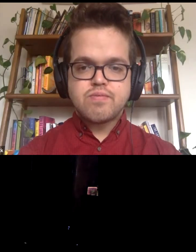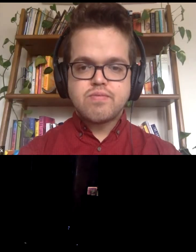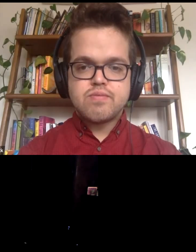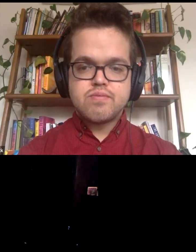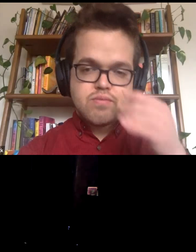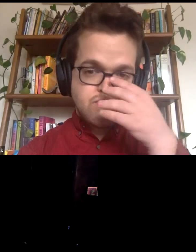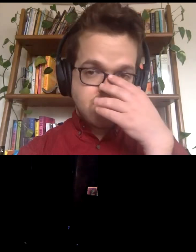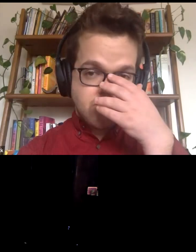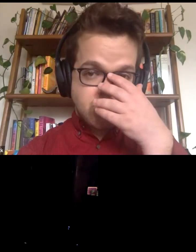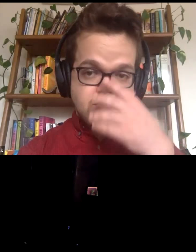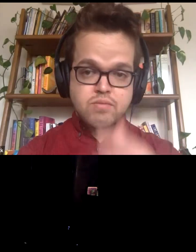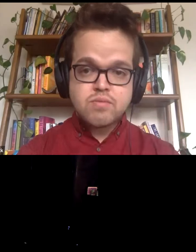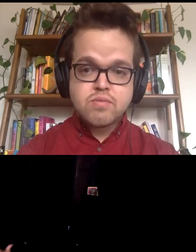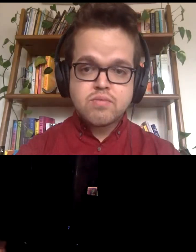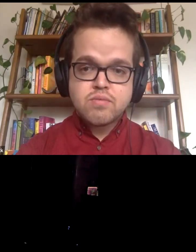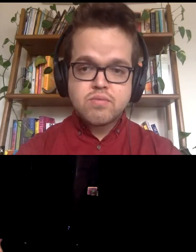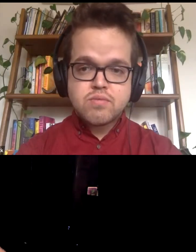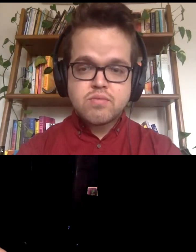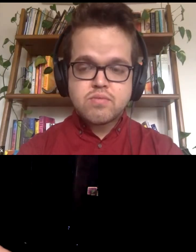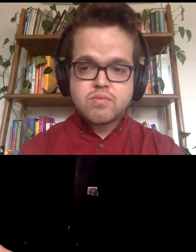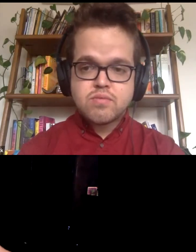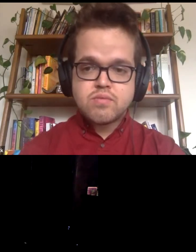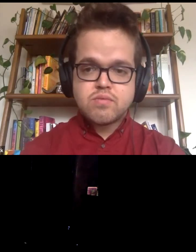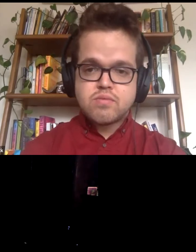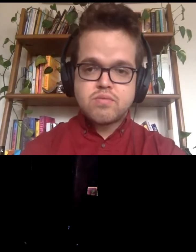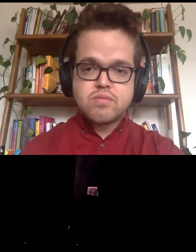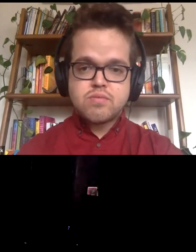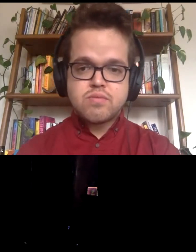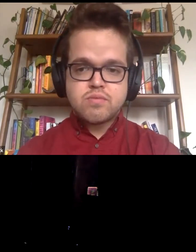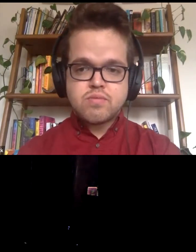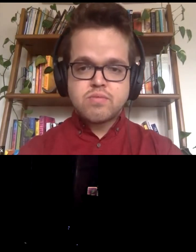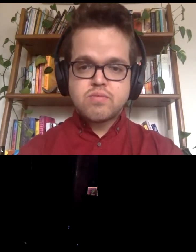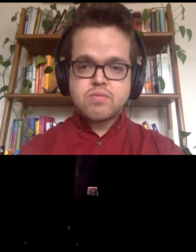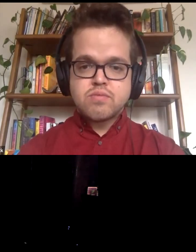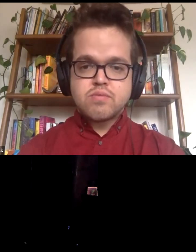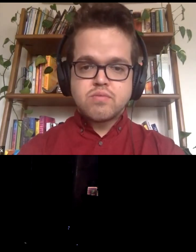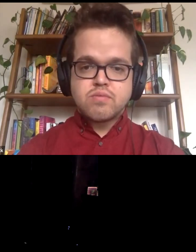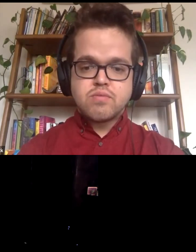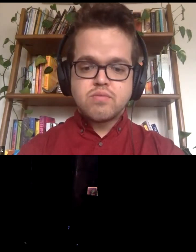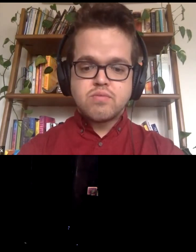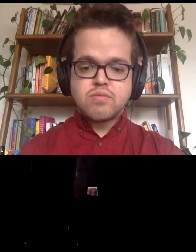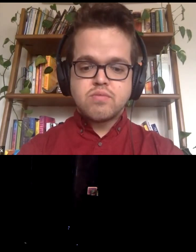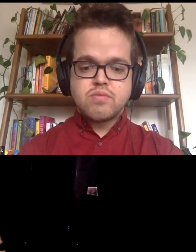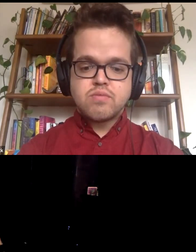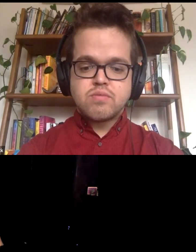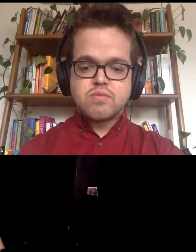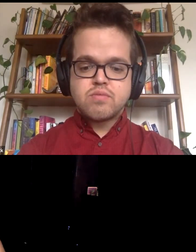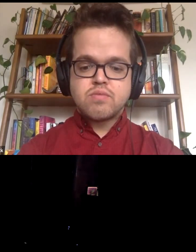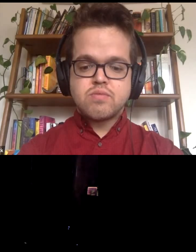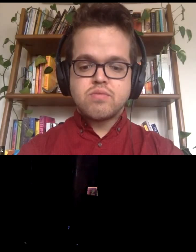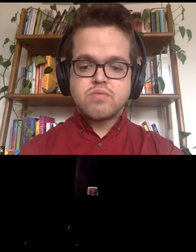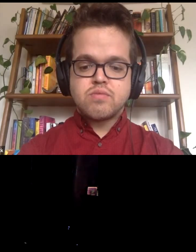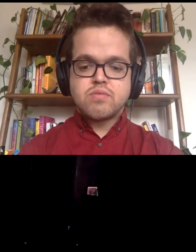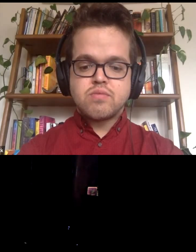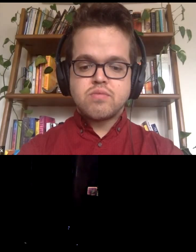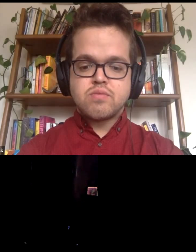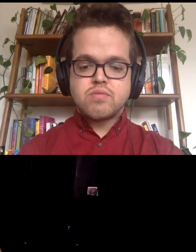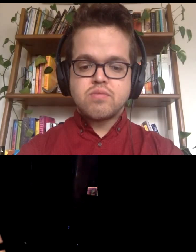there. If I do go out there, I have to put a mask, and if I put a mask, I'll